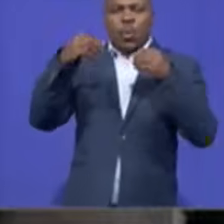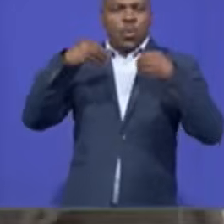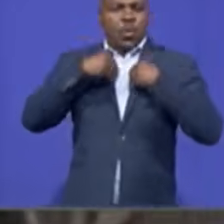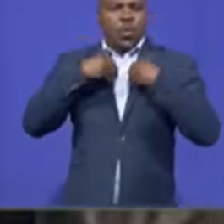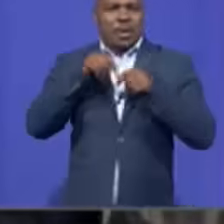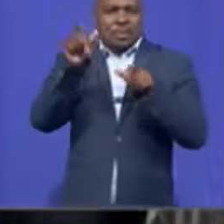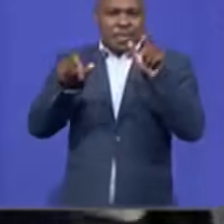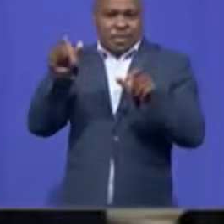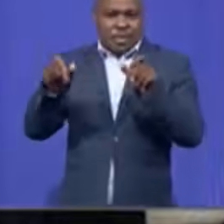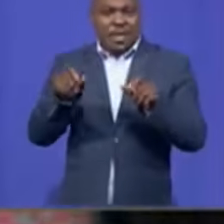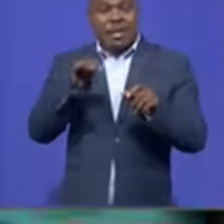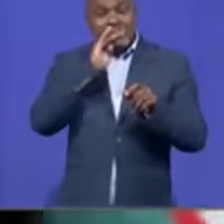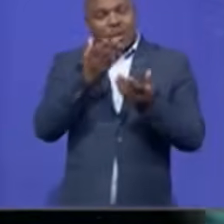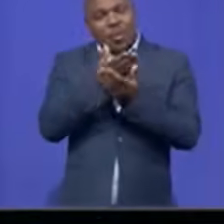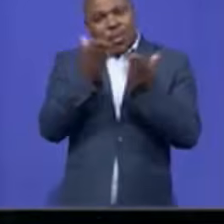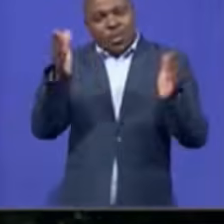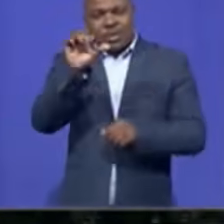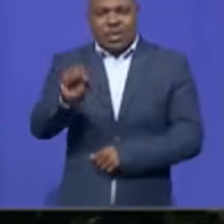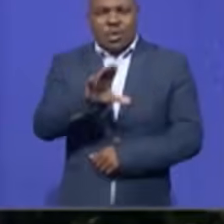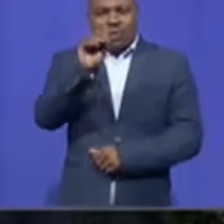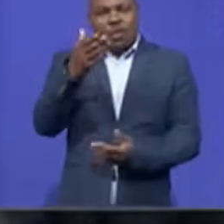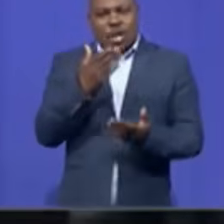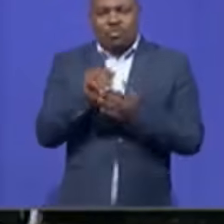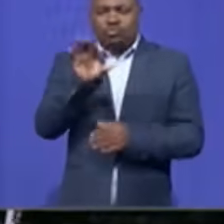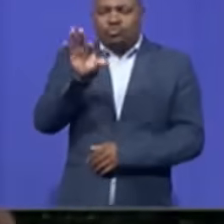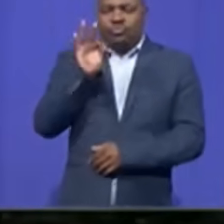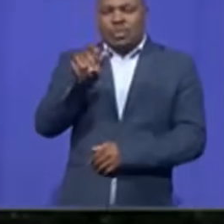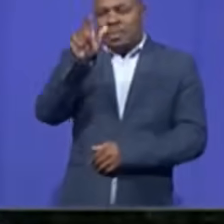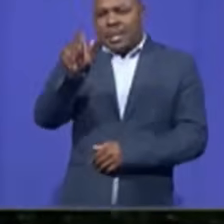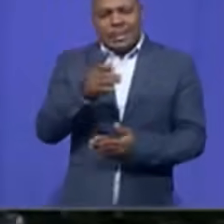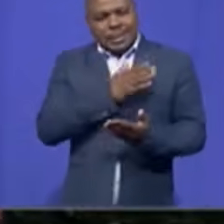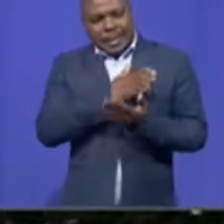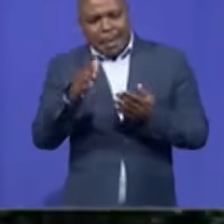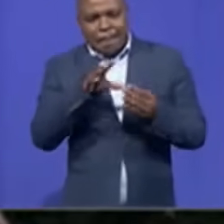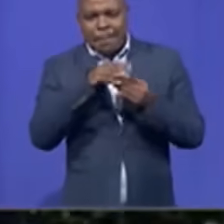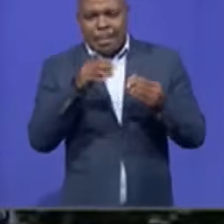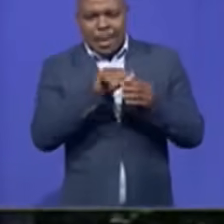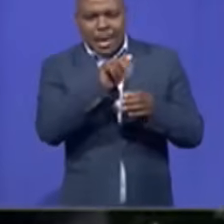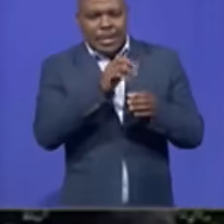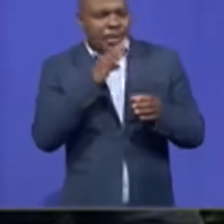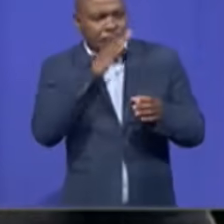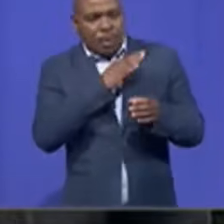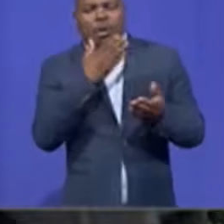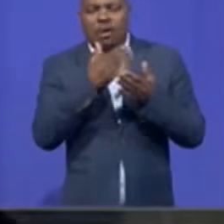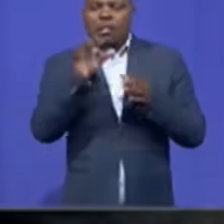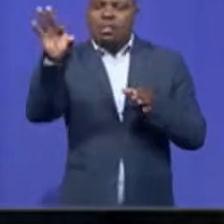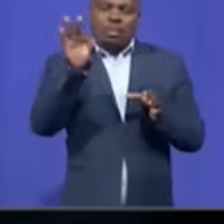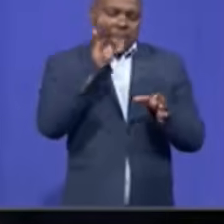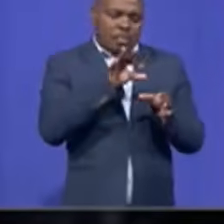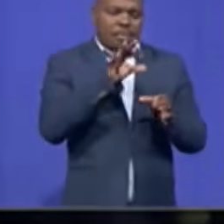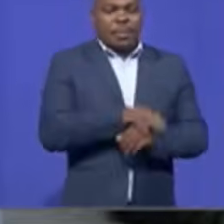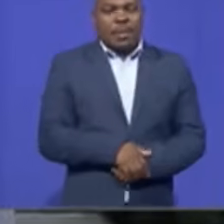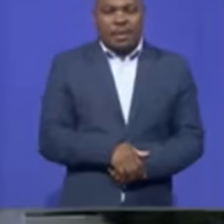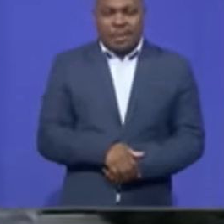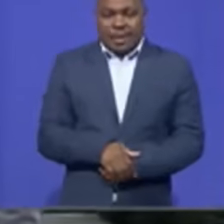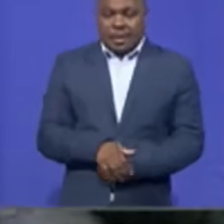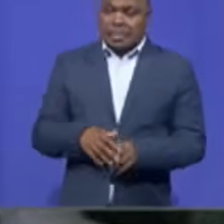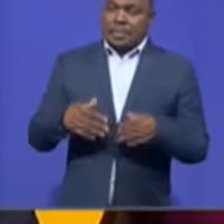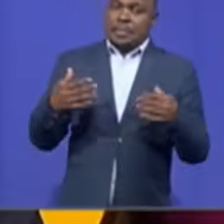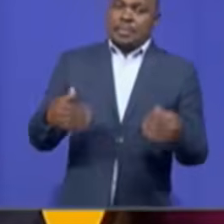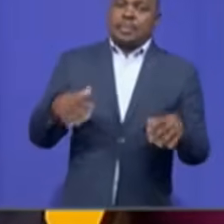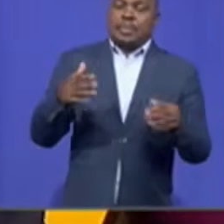leng tsamaiso e tla letlang maAforika Borwa go tlhopha le bao e seng ditokololo tse di kwadisitsweng tsa lekoko. It has been